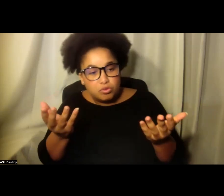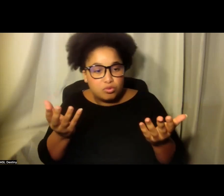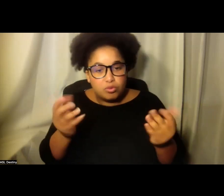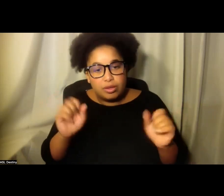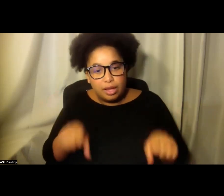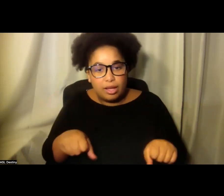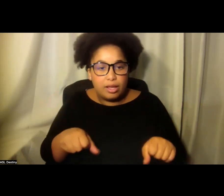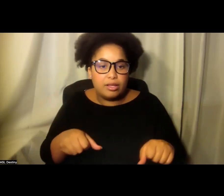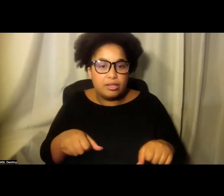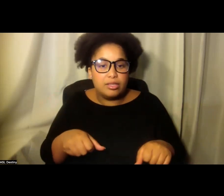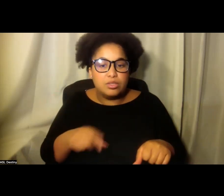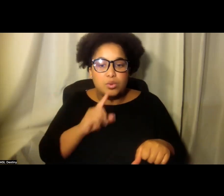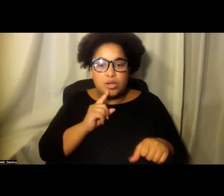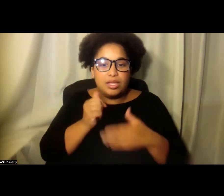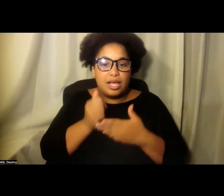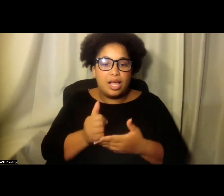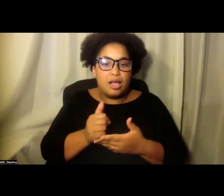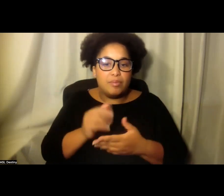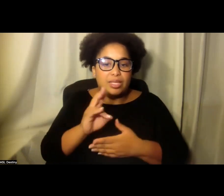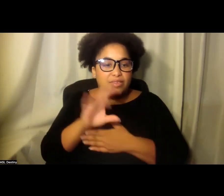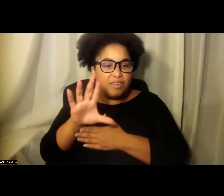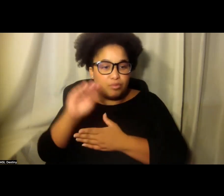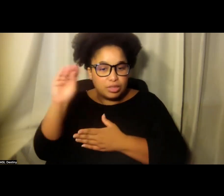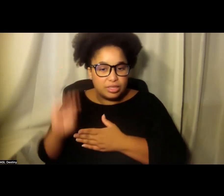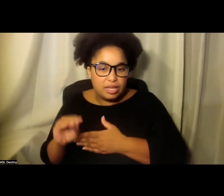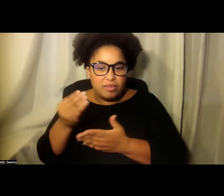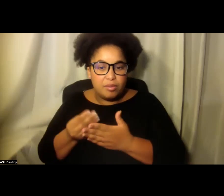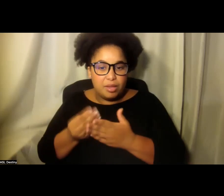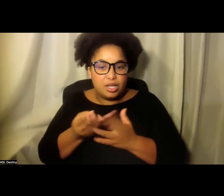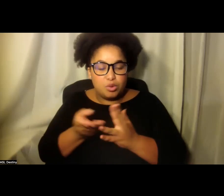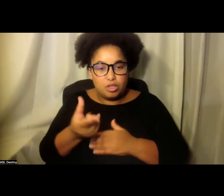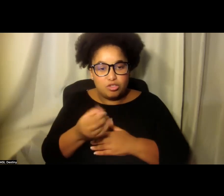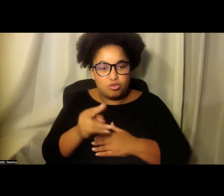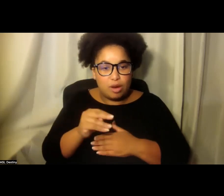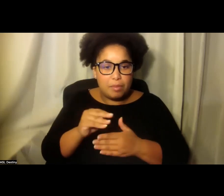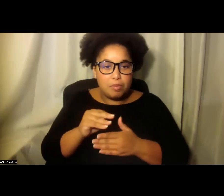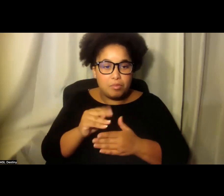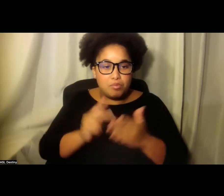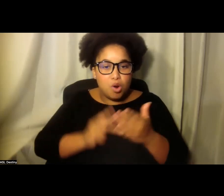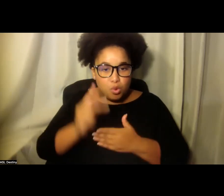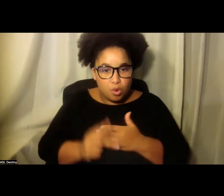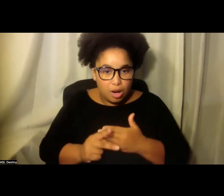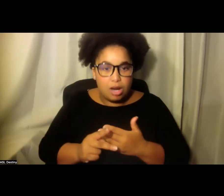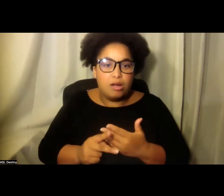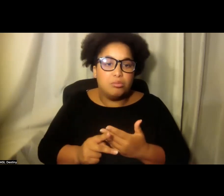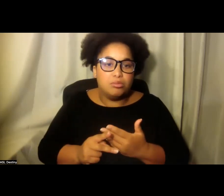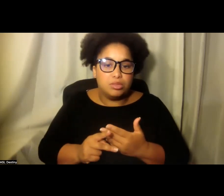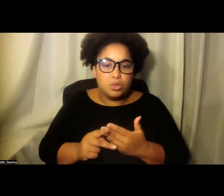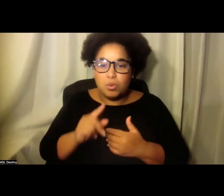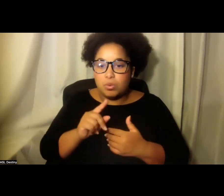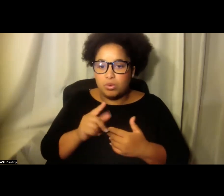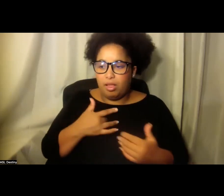to really pull down the 75% of funding through this grant program. So for us, that